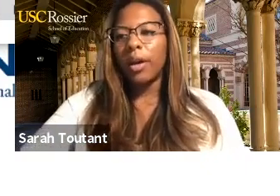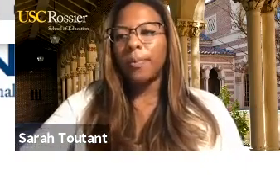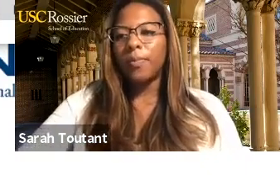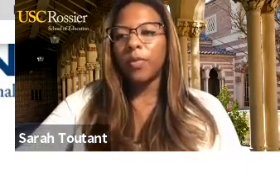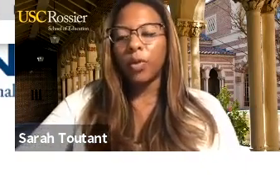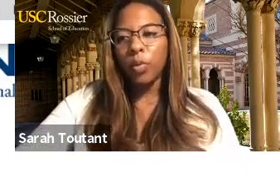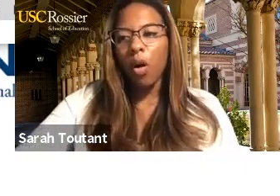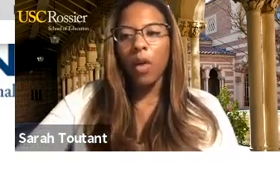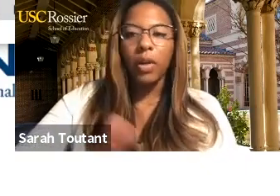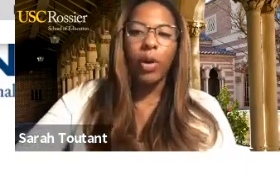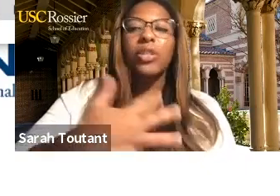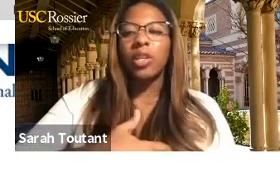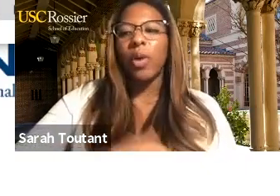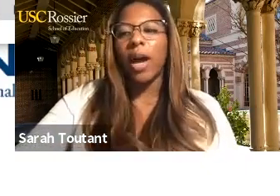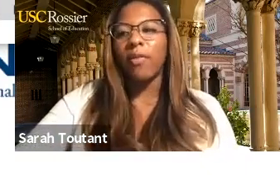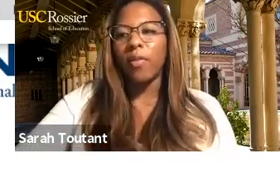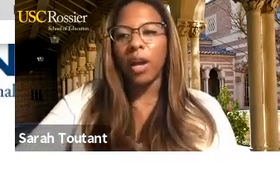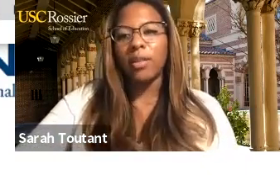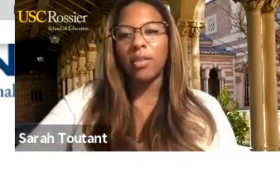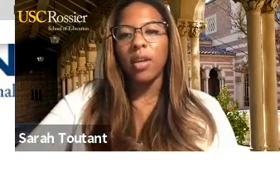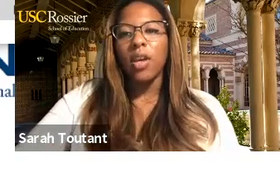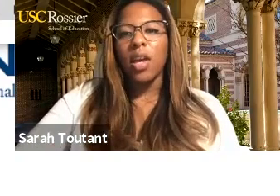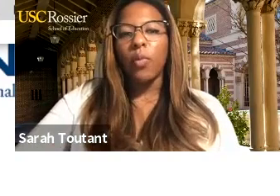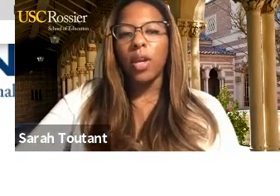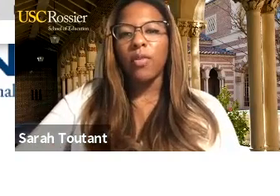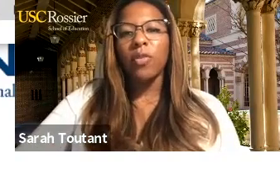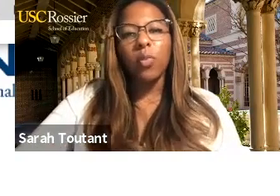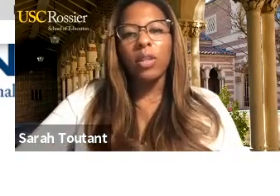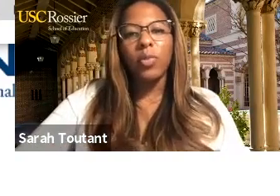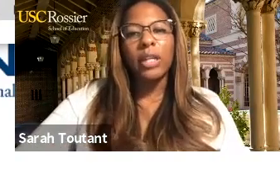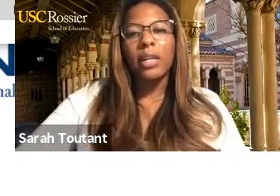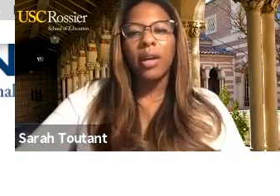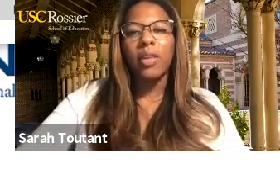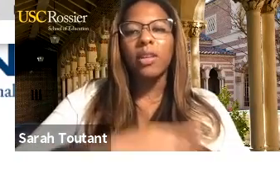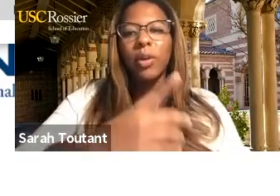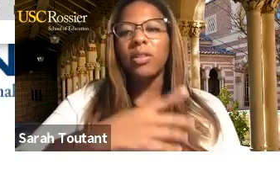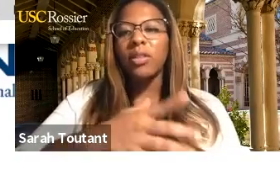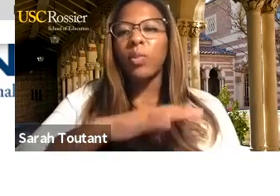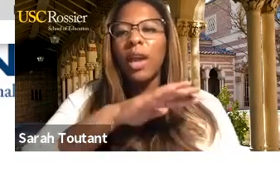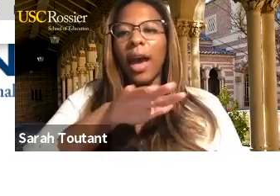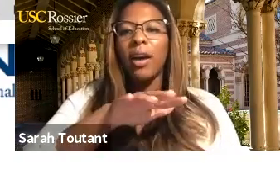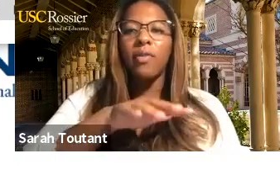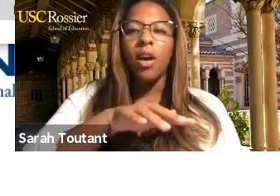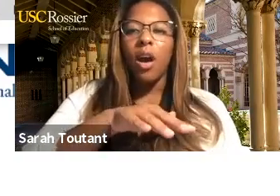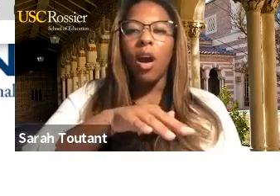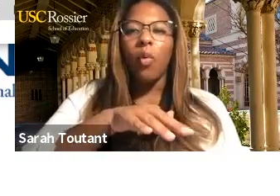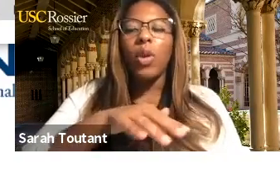questions for you all and then questions that you have for us. We first want to recognize that the experiences we